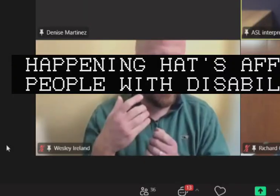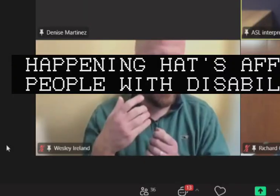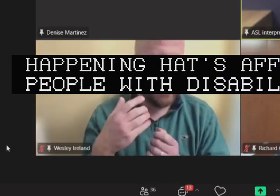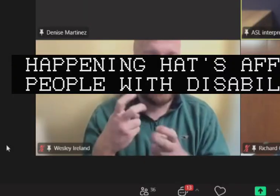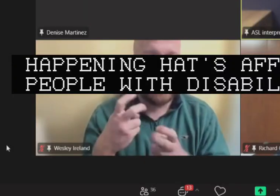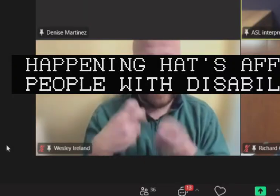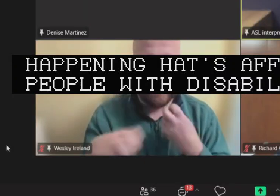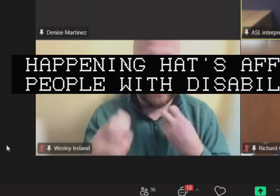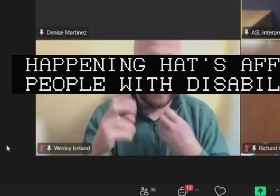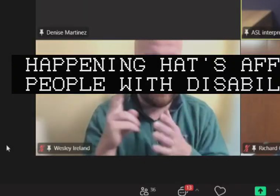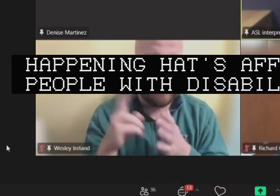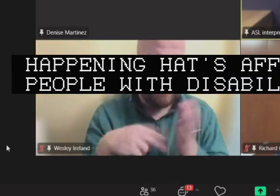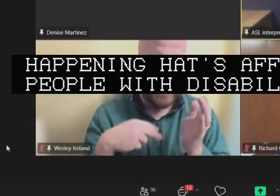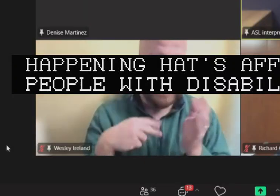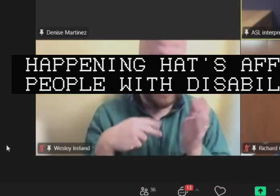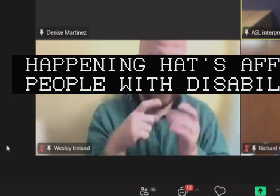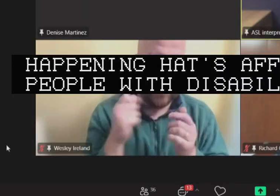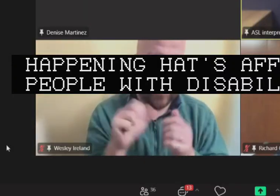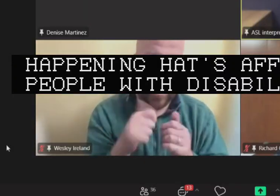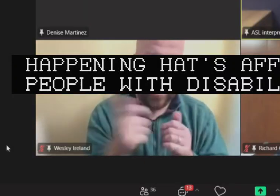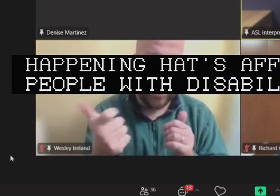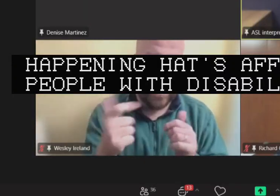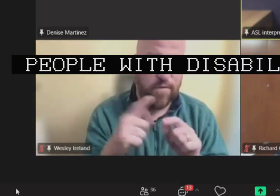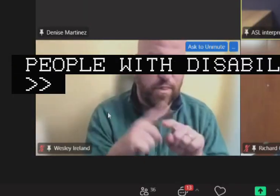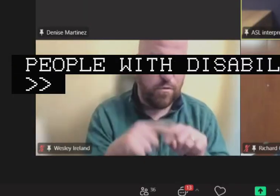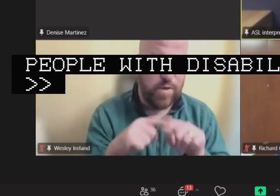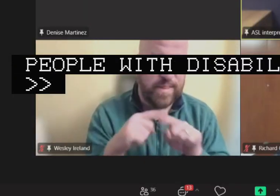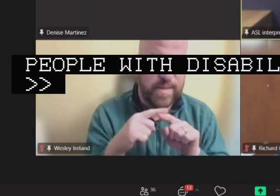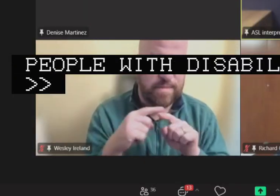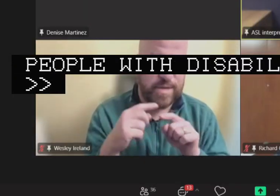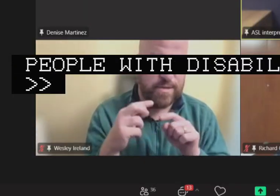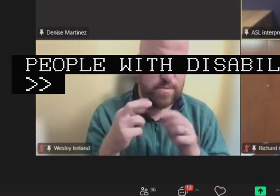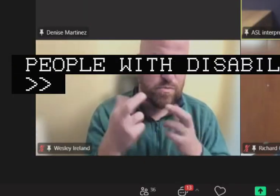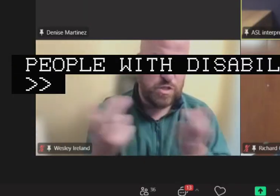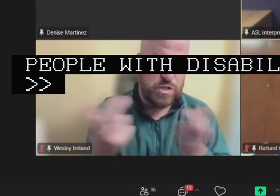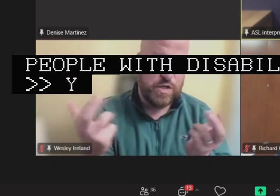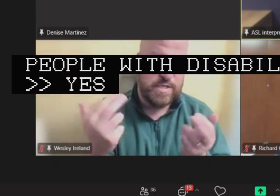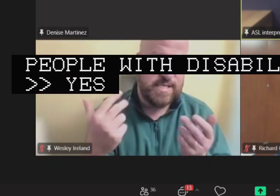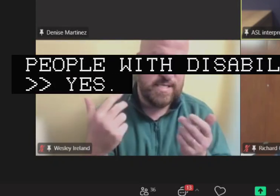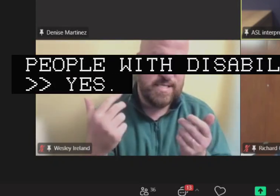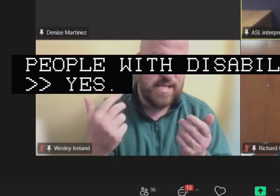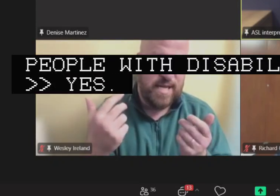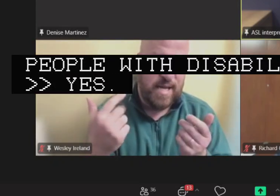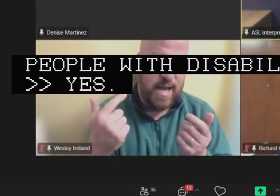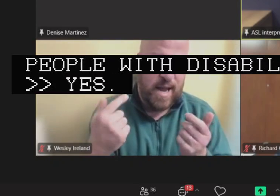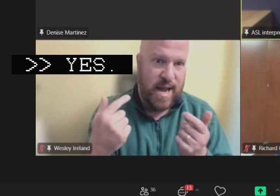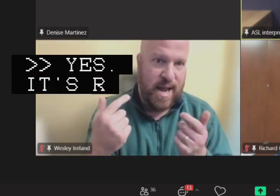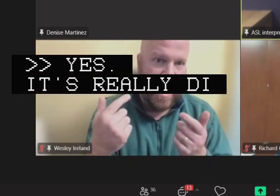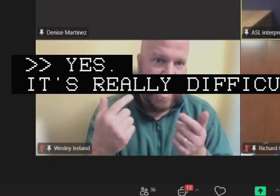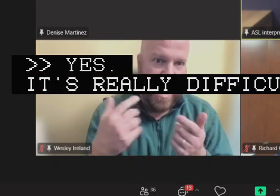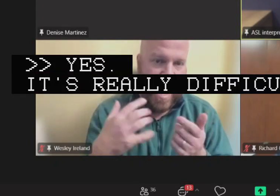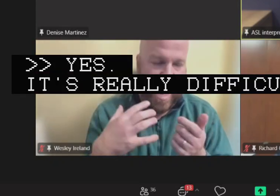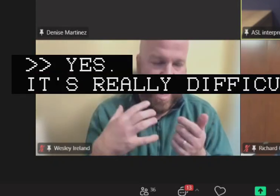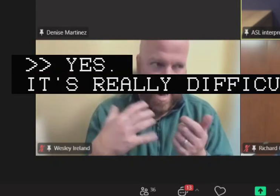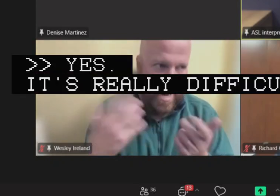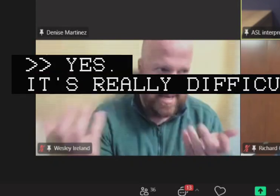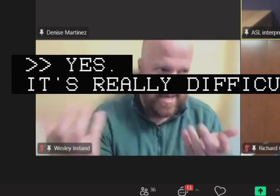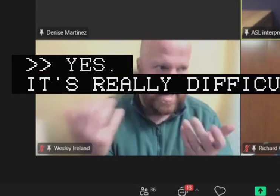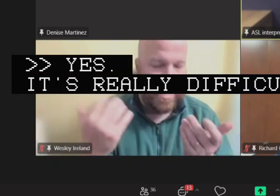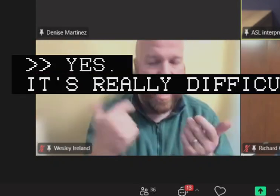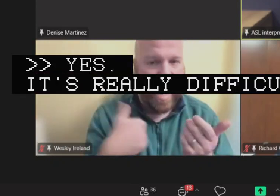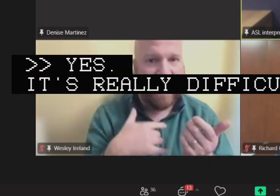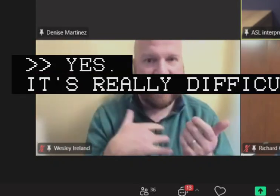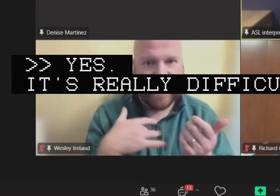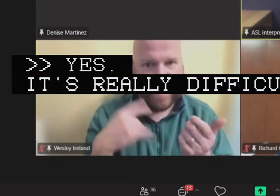Yes. It's really difficult to read. It's difficult to read and to find